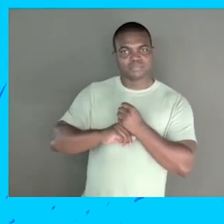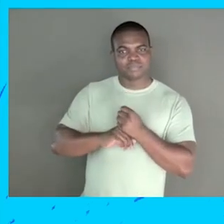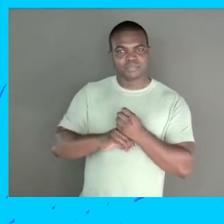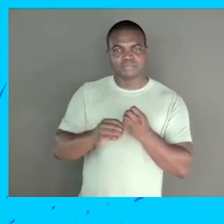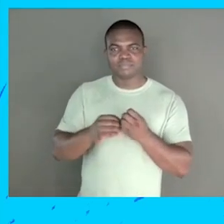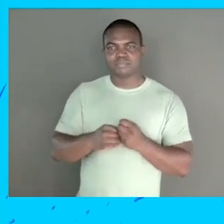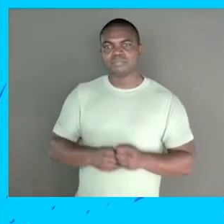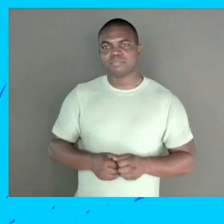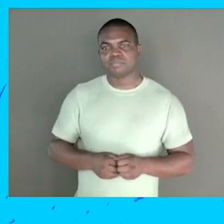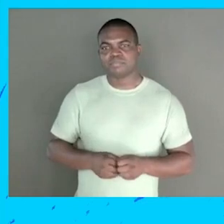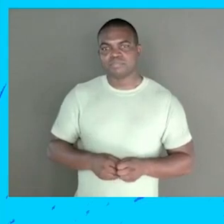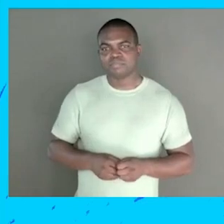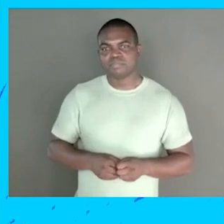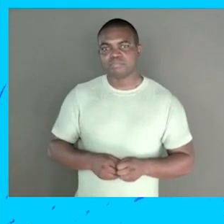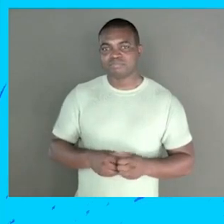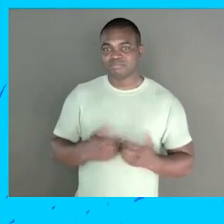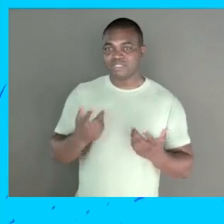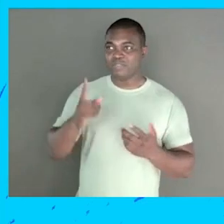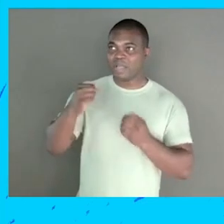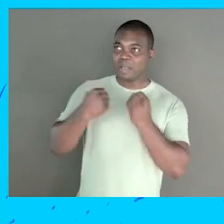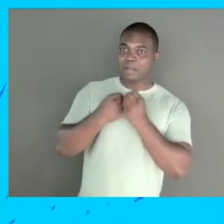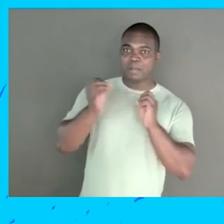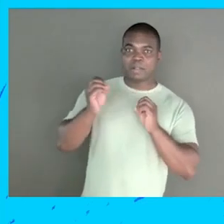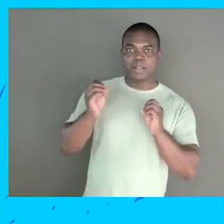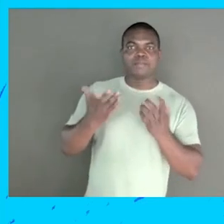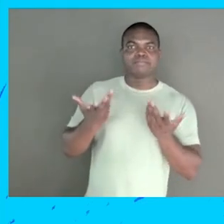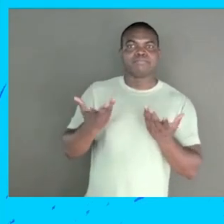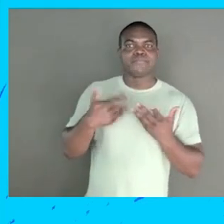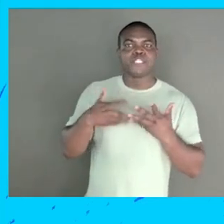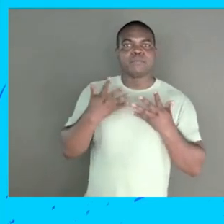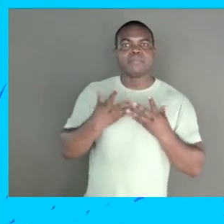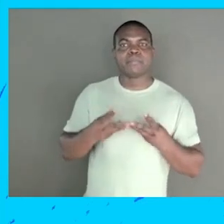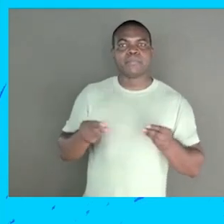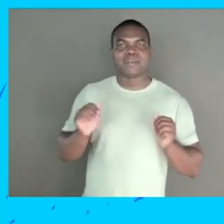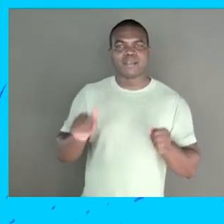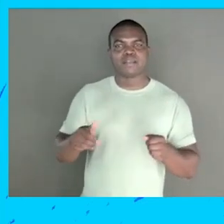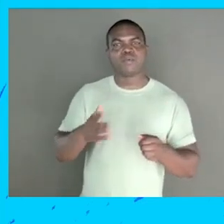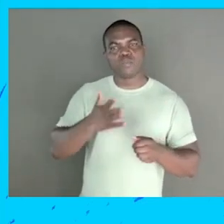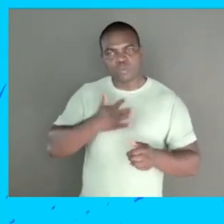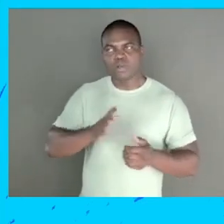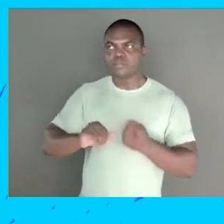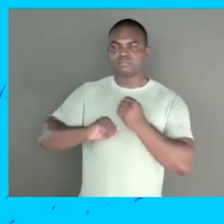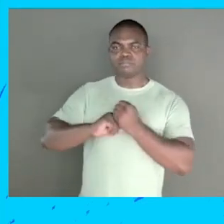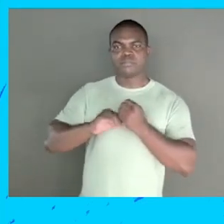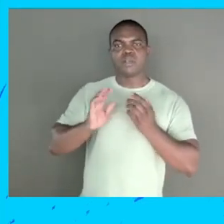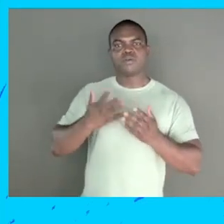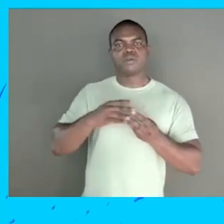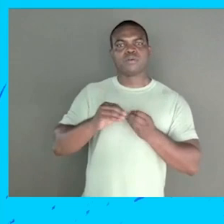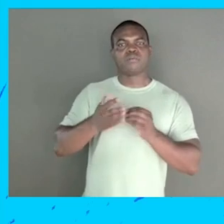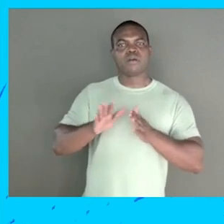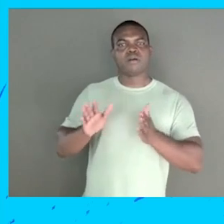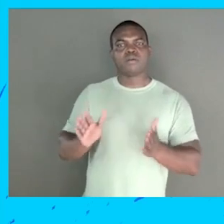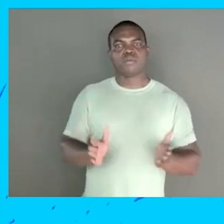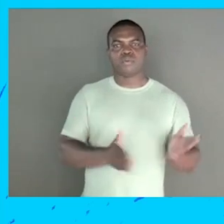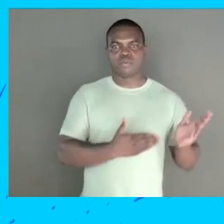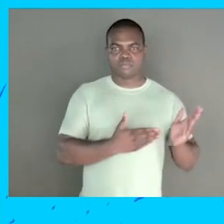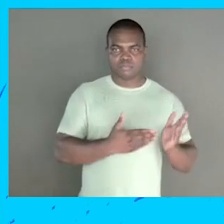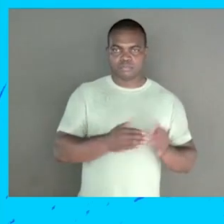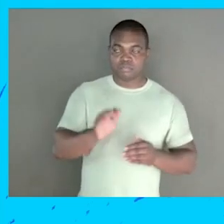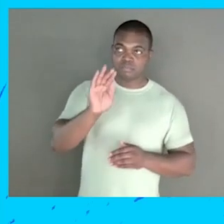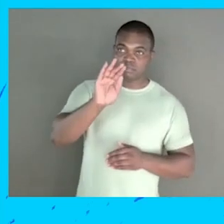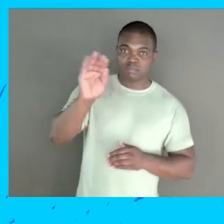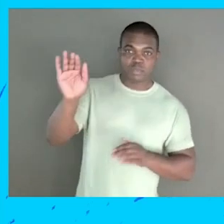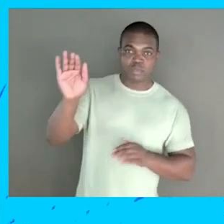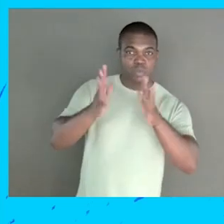still need our closure. Dear world leaders, we are tired, not of fighting, but of this